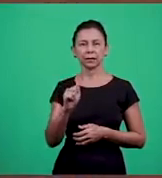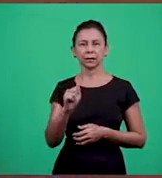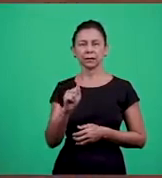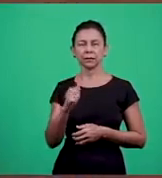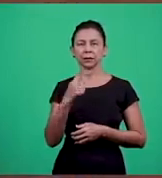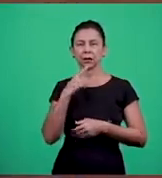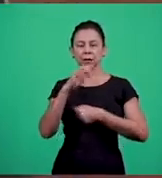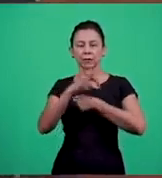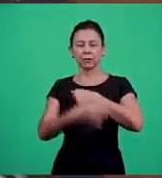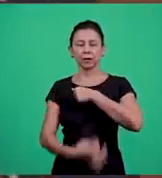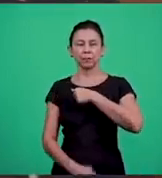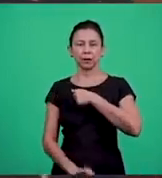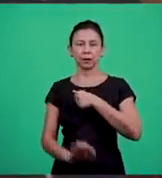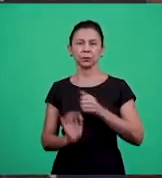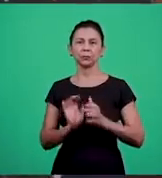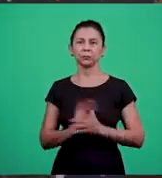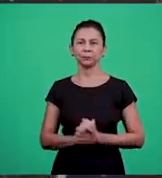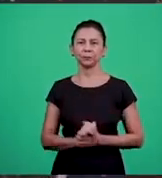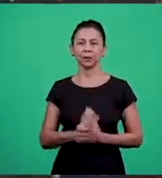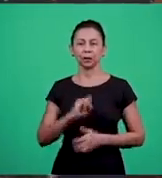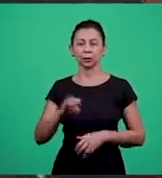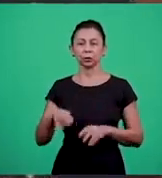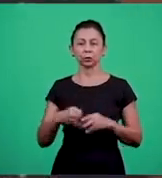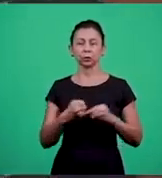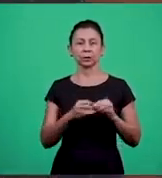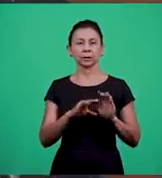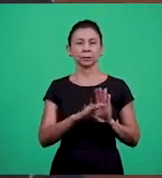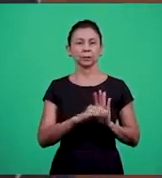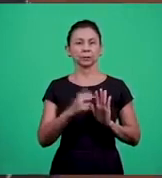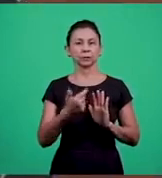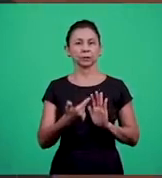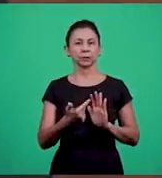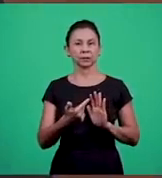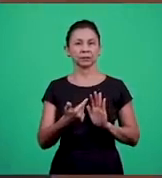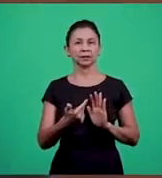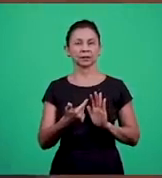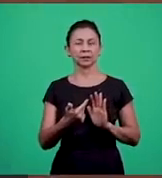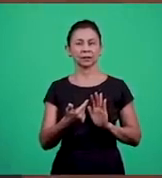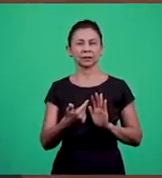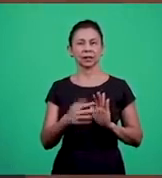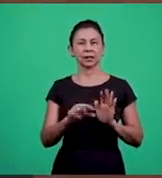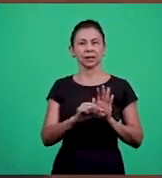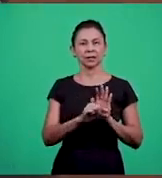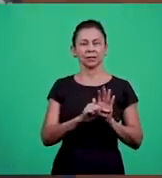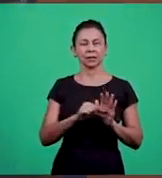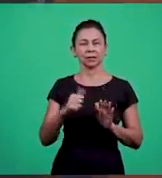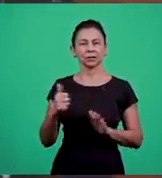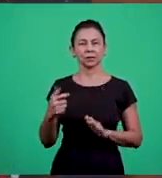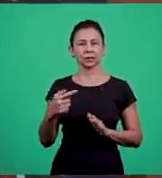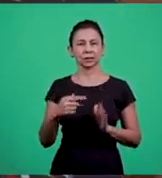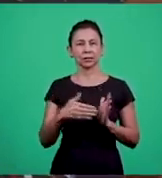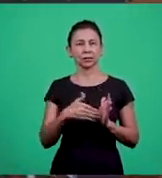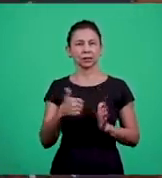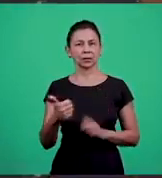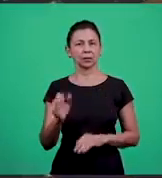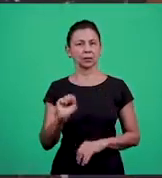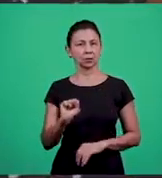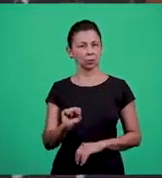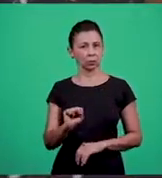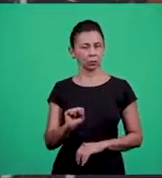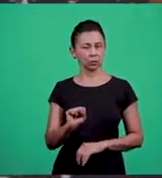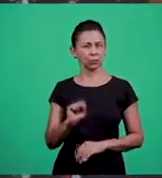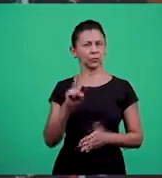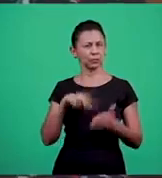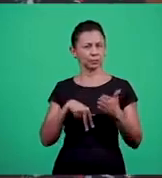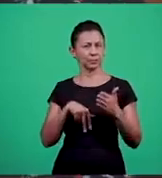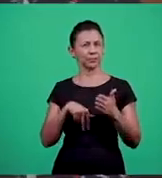to read a text in the Word of God that is in the book Joshua, chapter 2, second part of verse 17